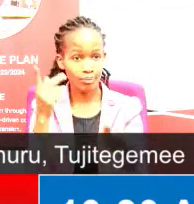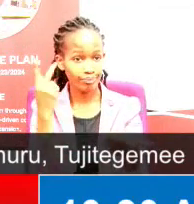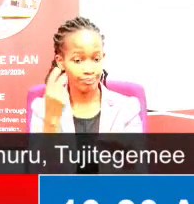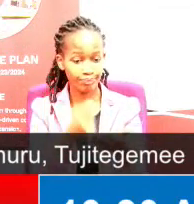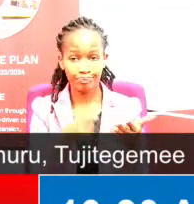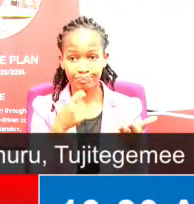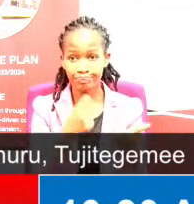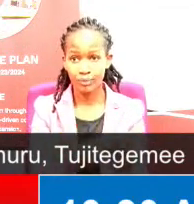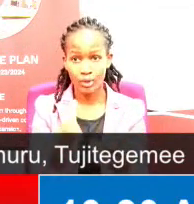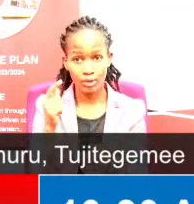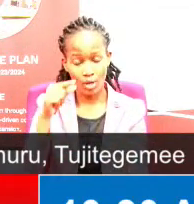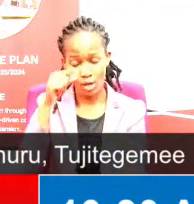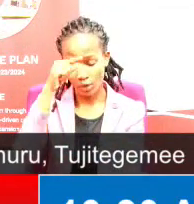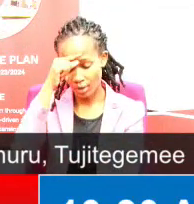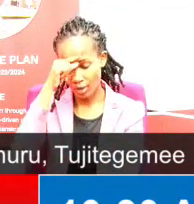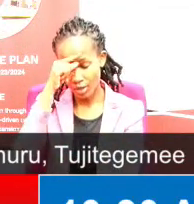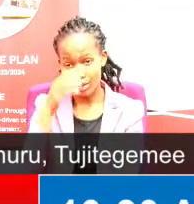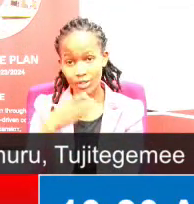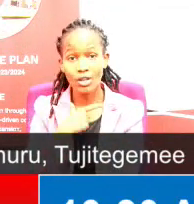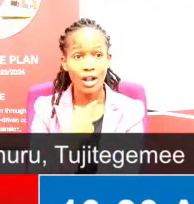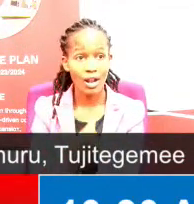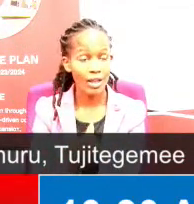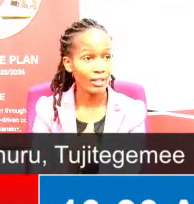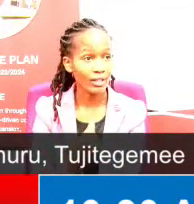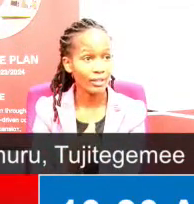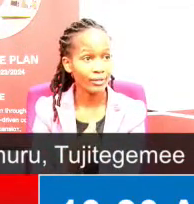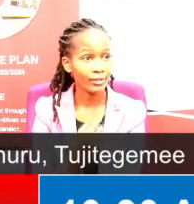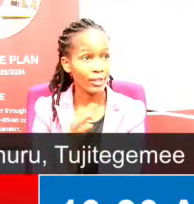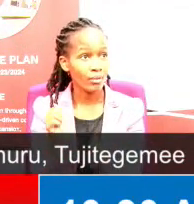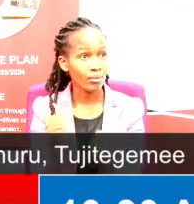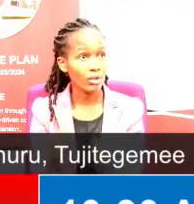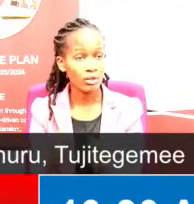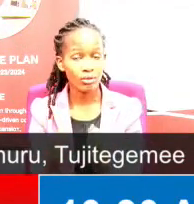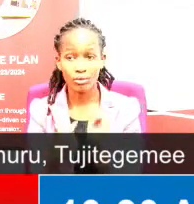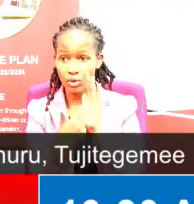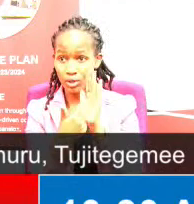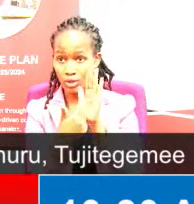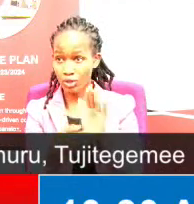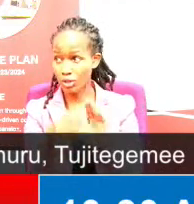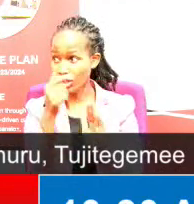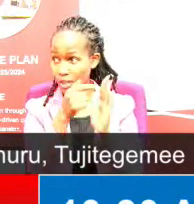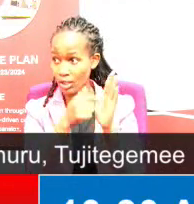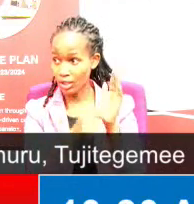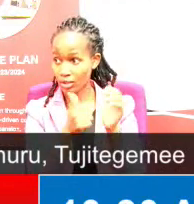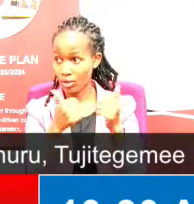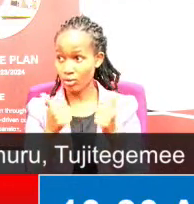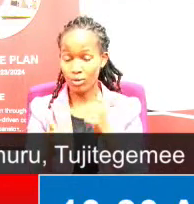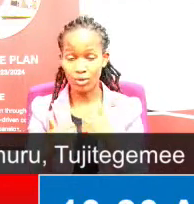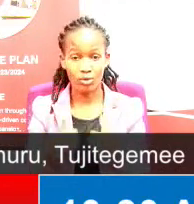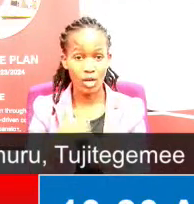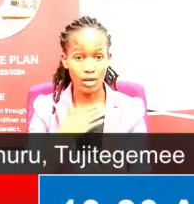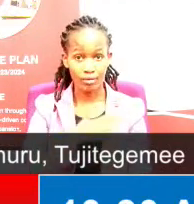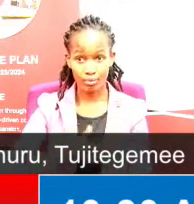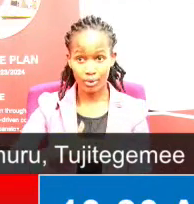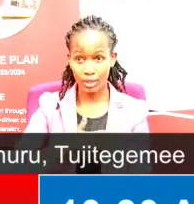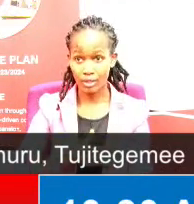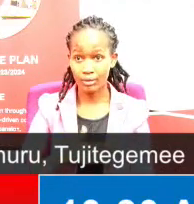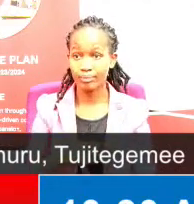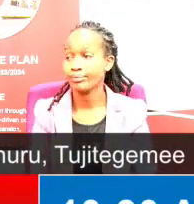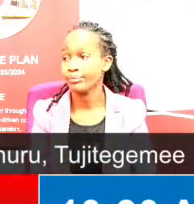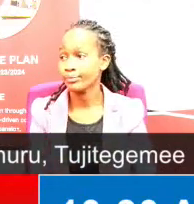of the government. So I would like, if you can project the highlights, please.